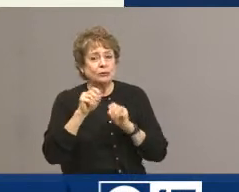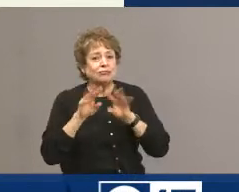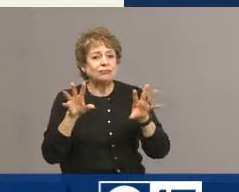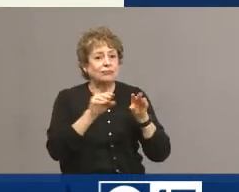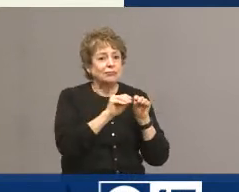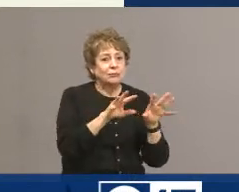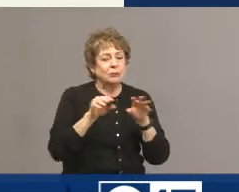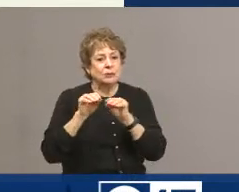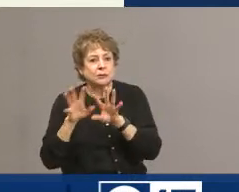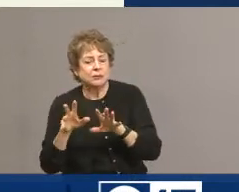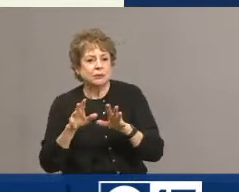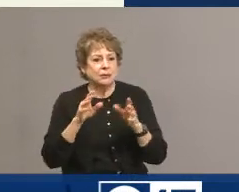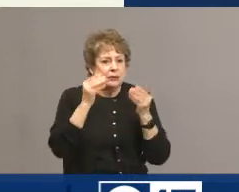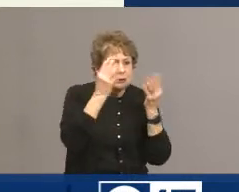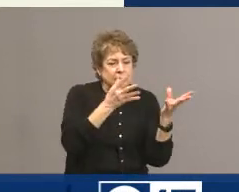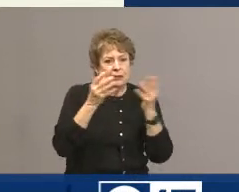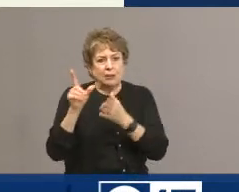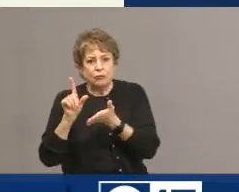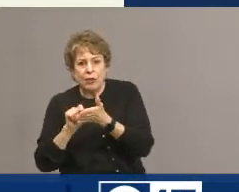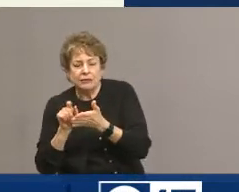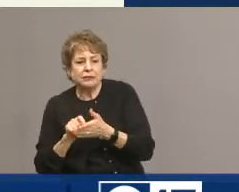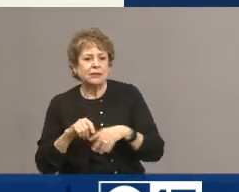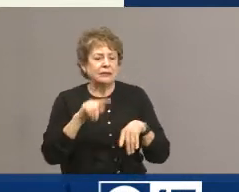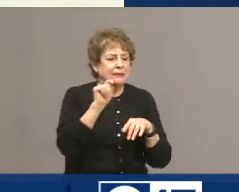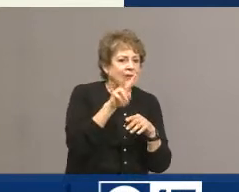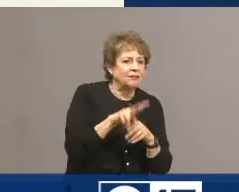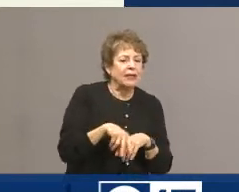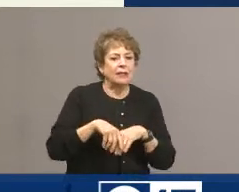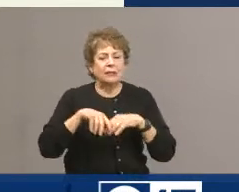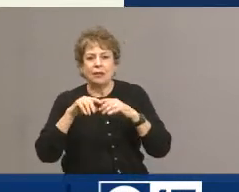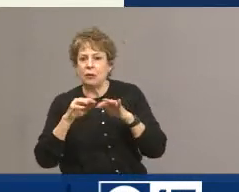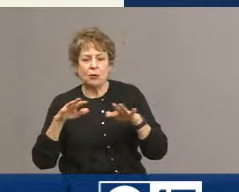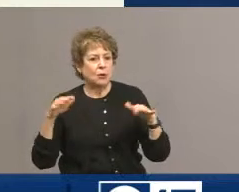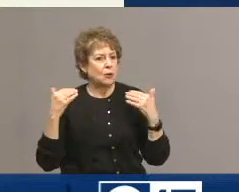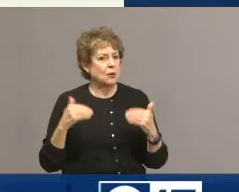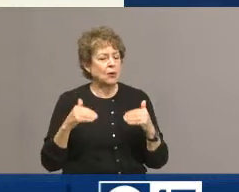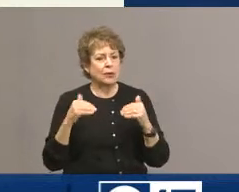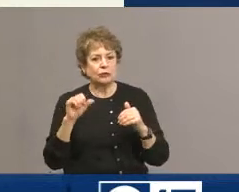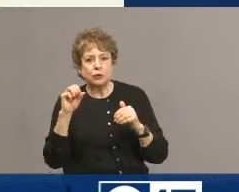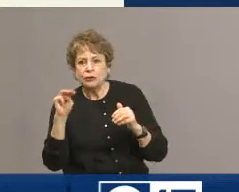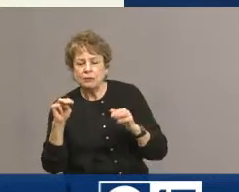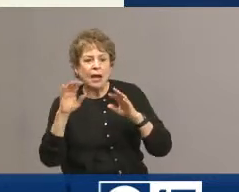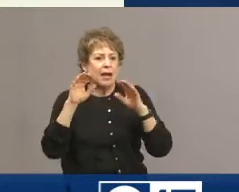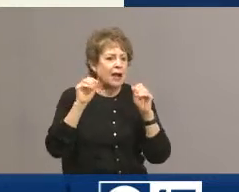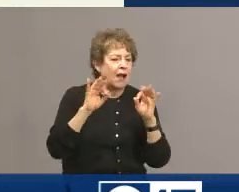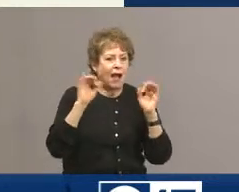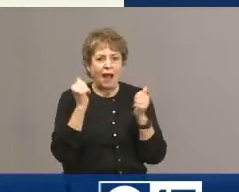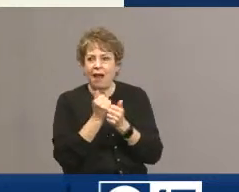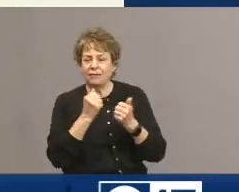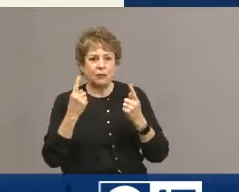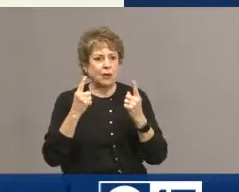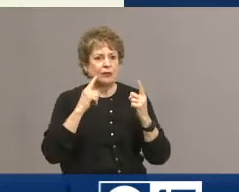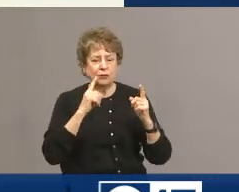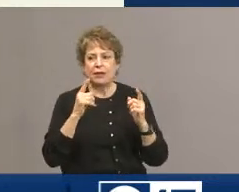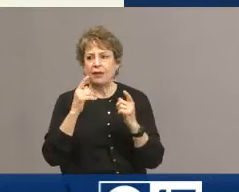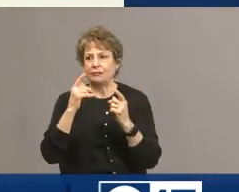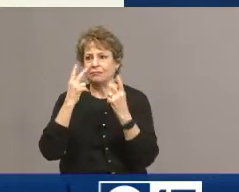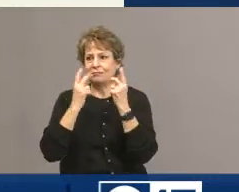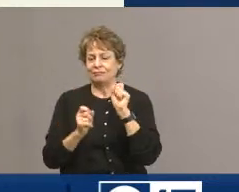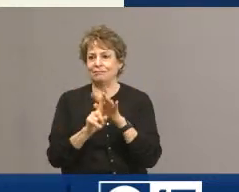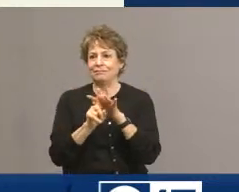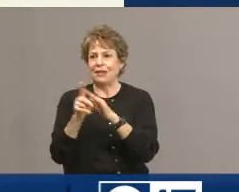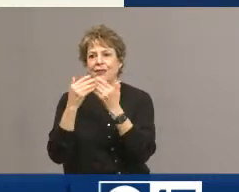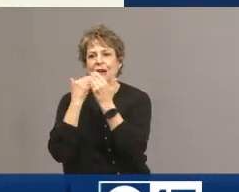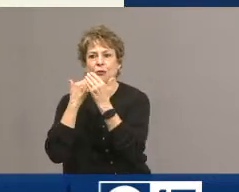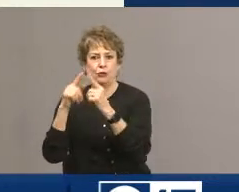So I want you to know how much I appreciate it. It's going to go a long way to bend the curve in the right direction, and